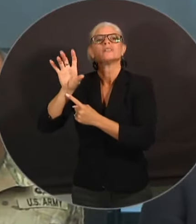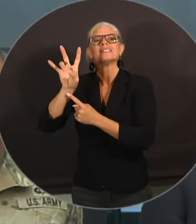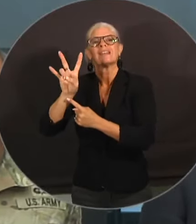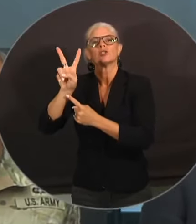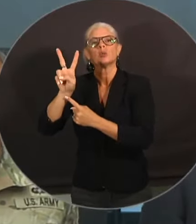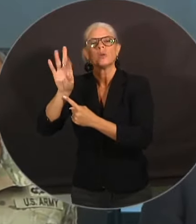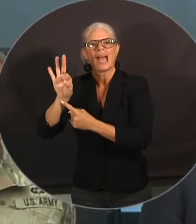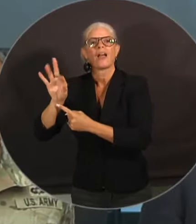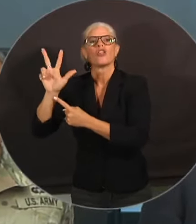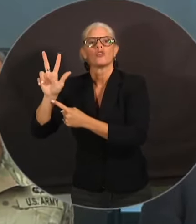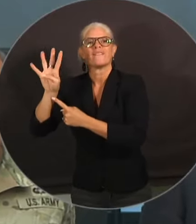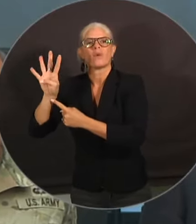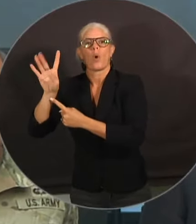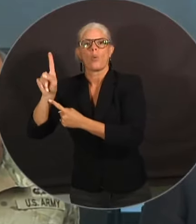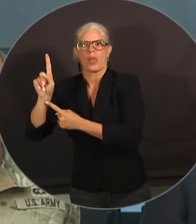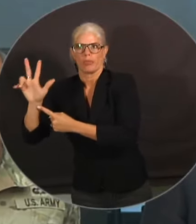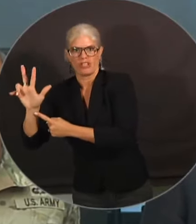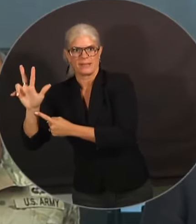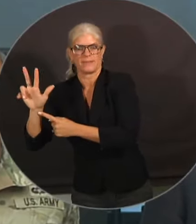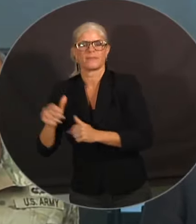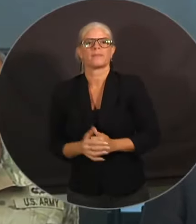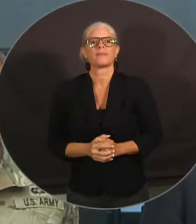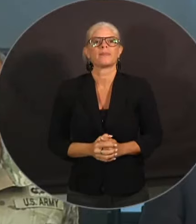1-800-729-3413. Again, that's